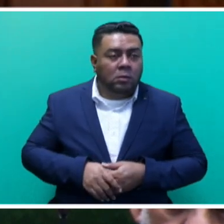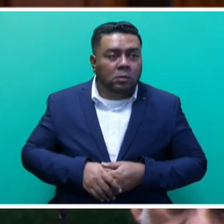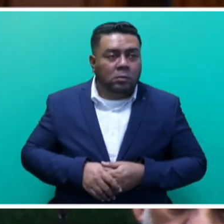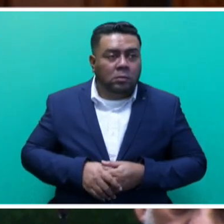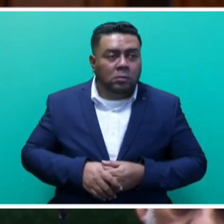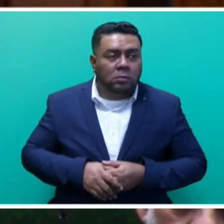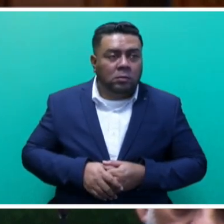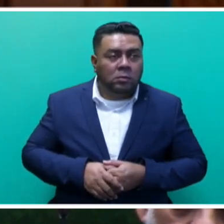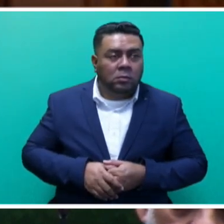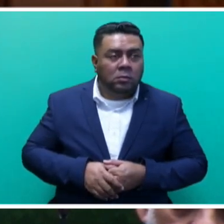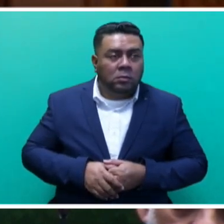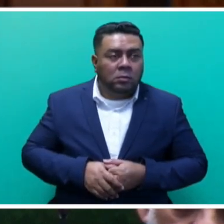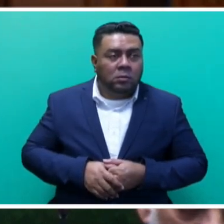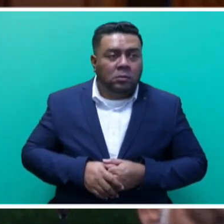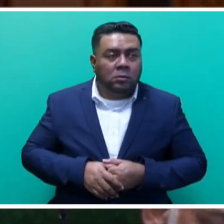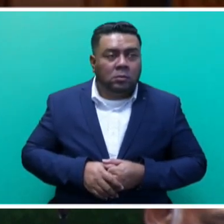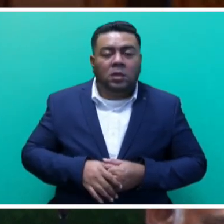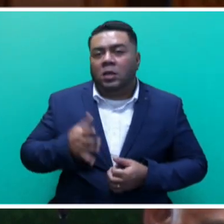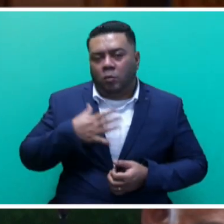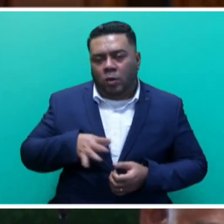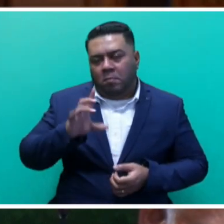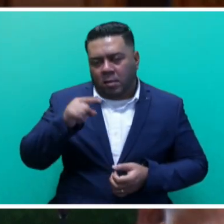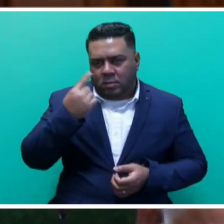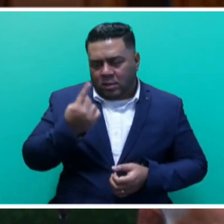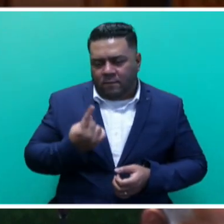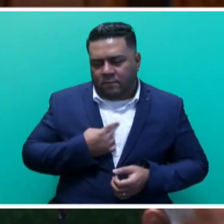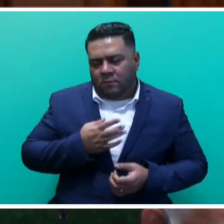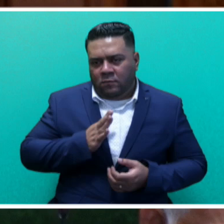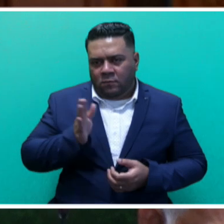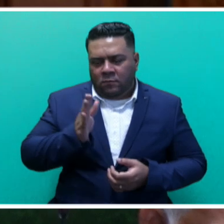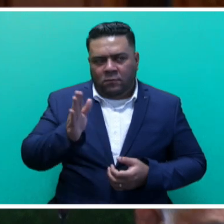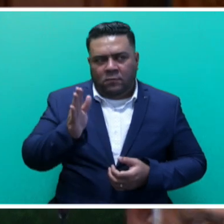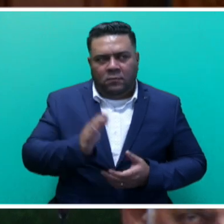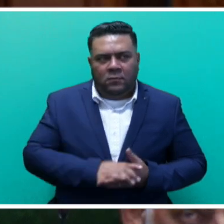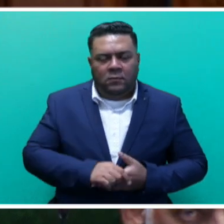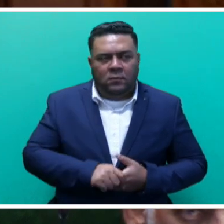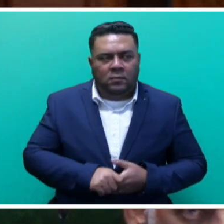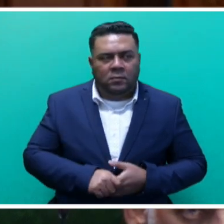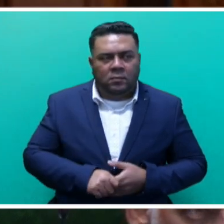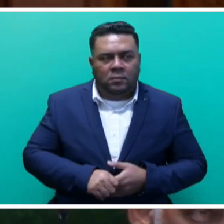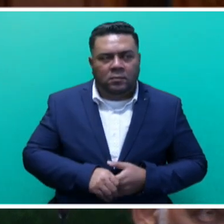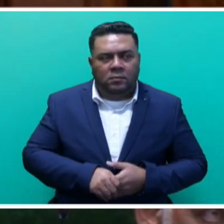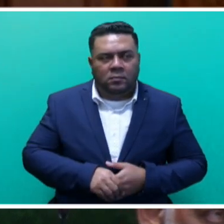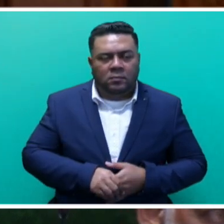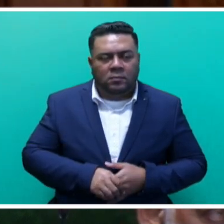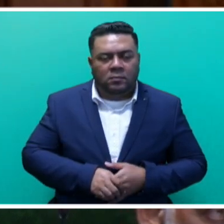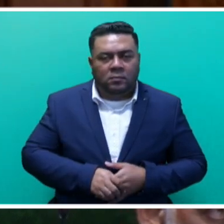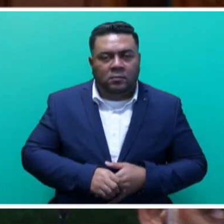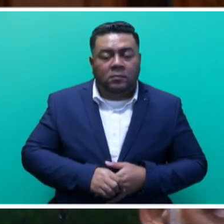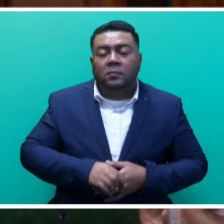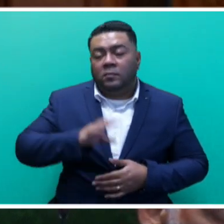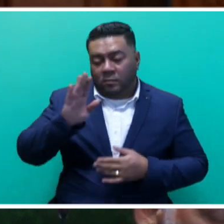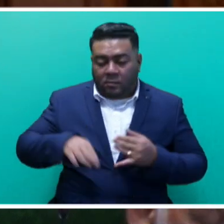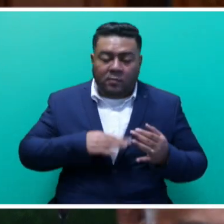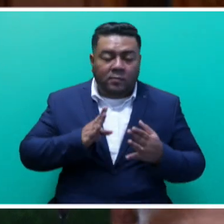he went by himself. He was a one-man army. So in the end,